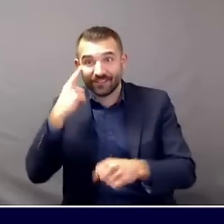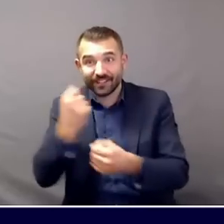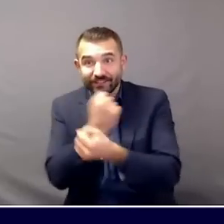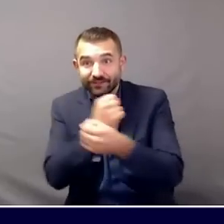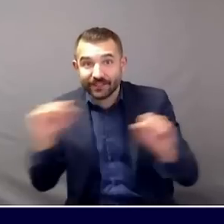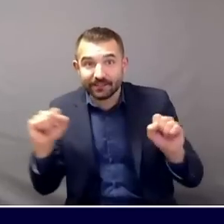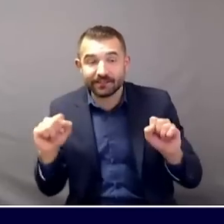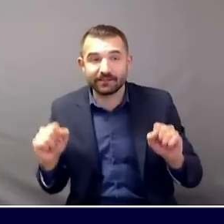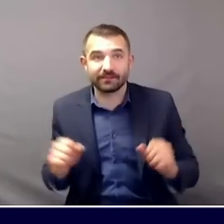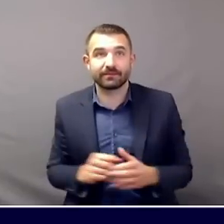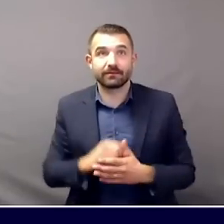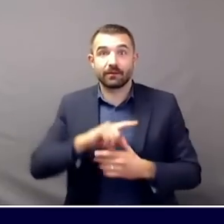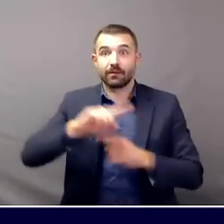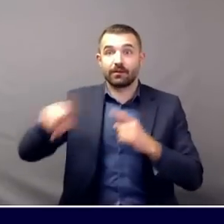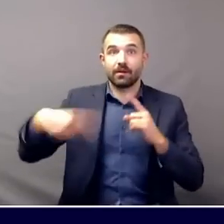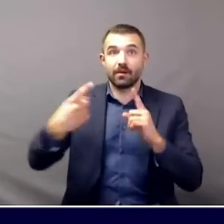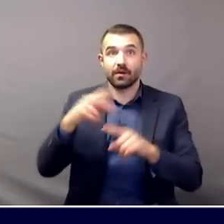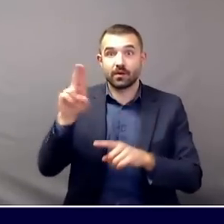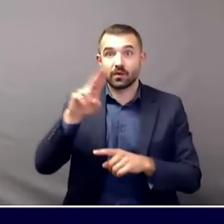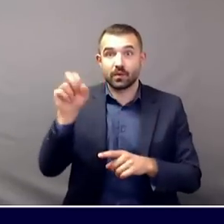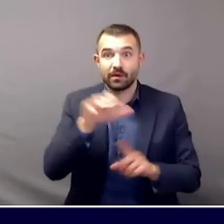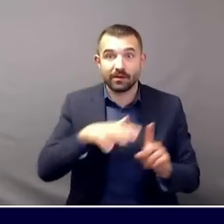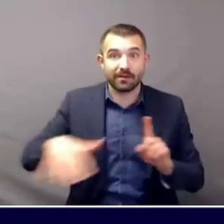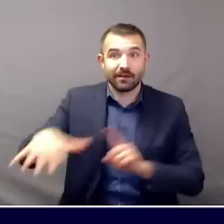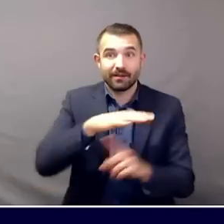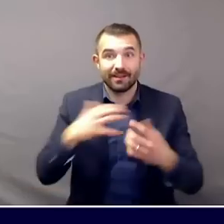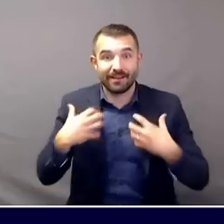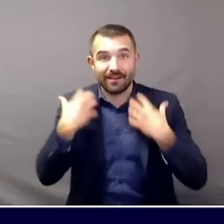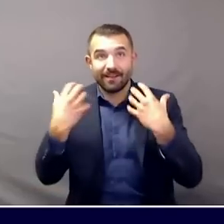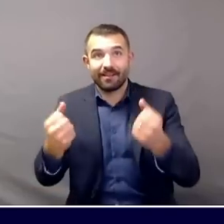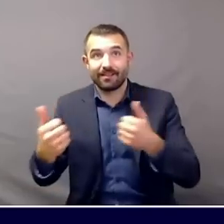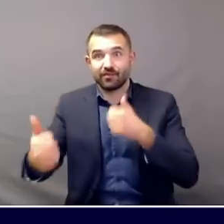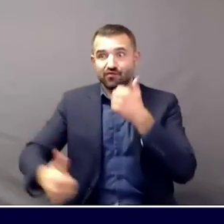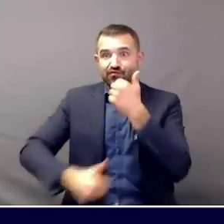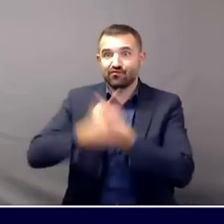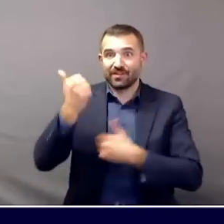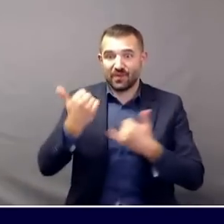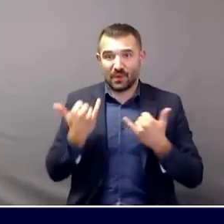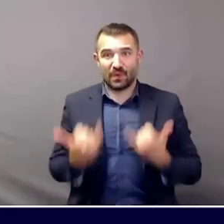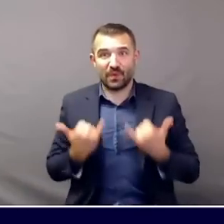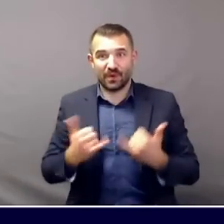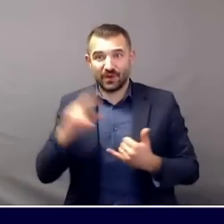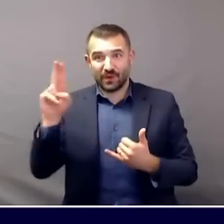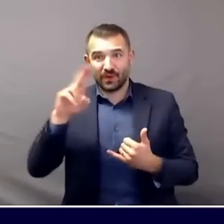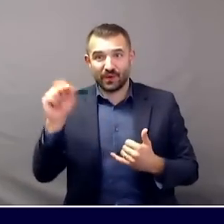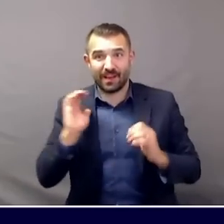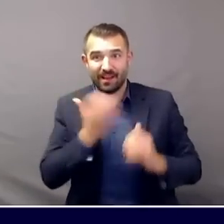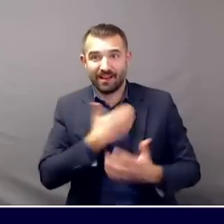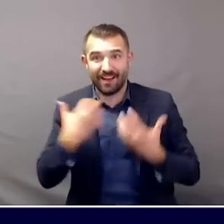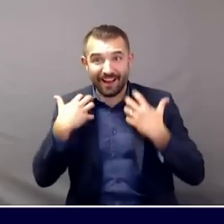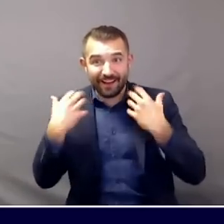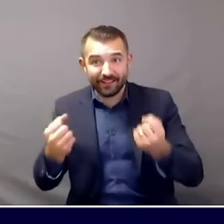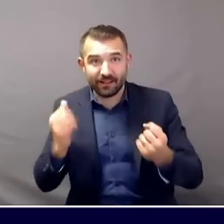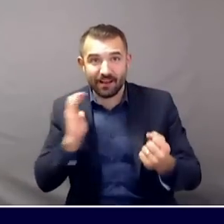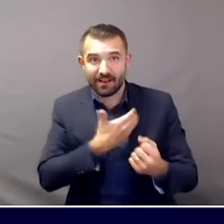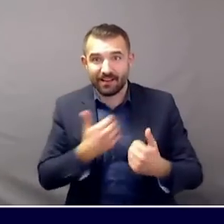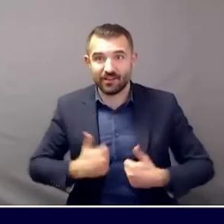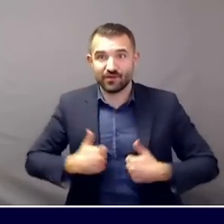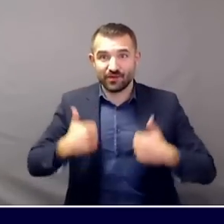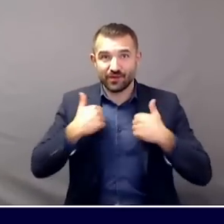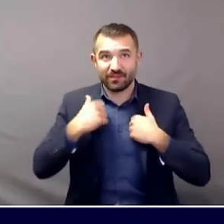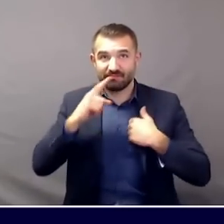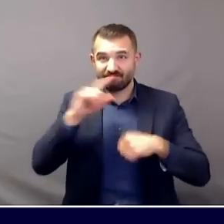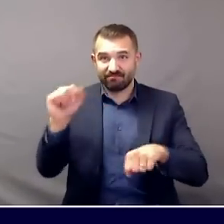our nation's health and security is threatened. And right now, our country and our way of life are being attacked by this